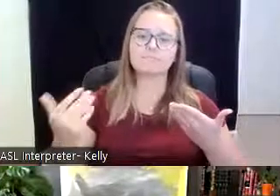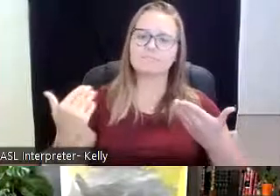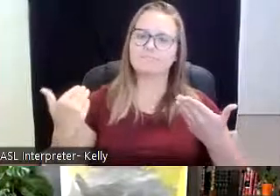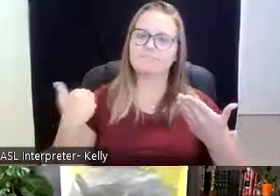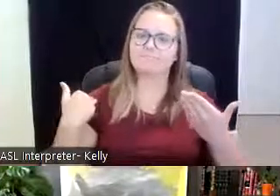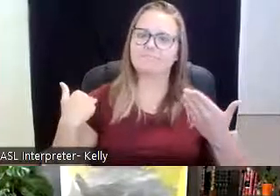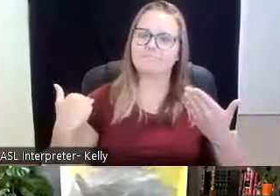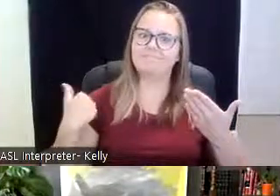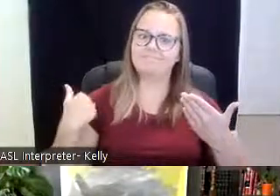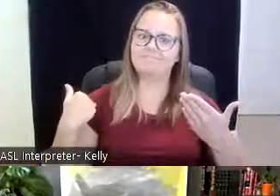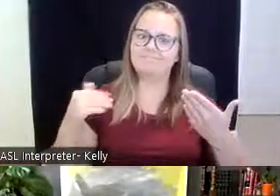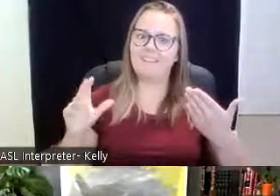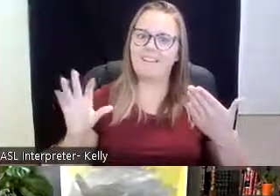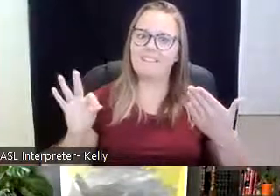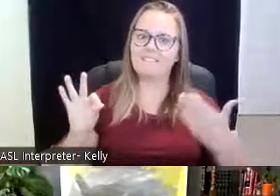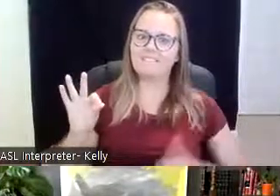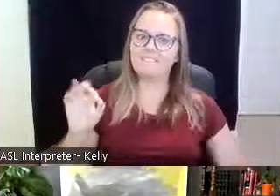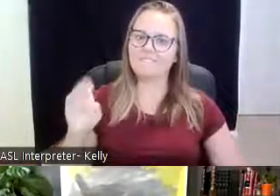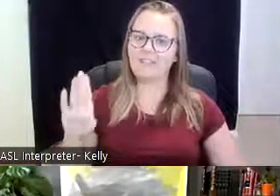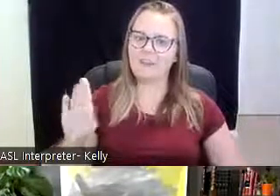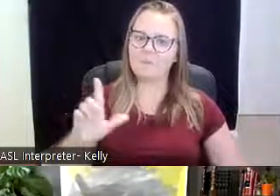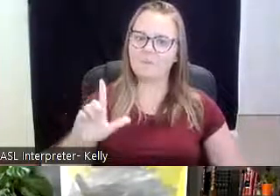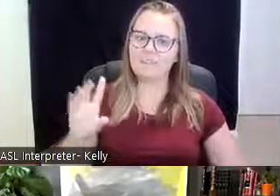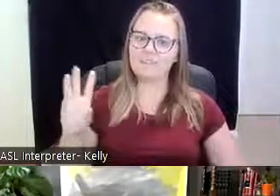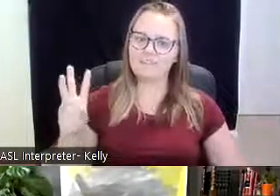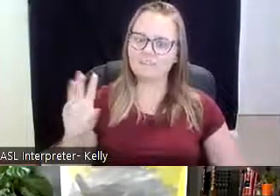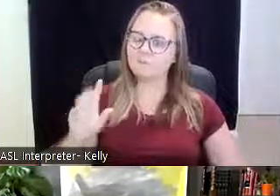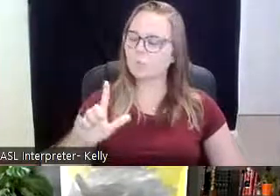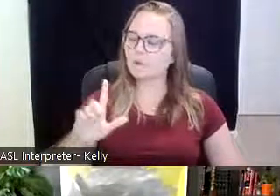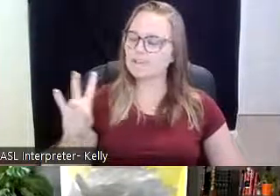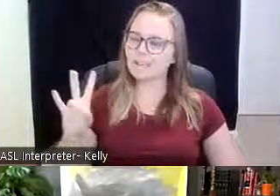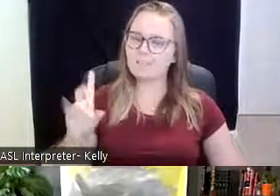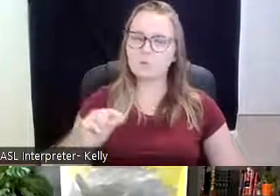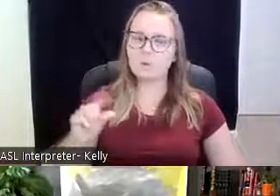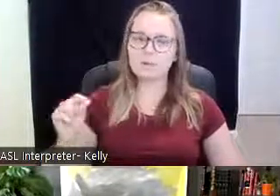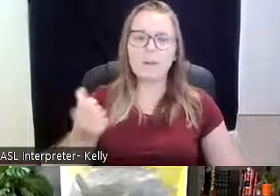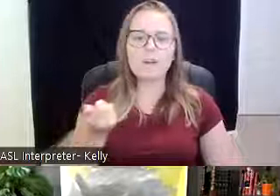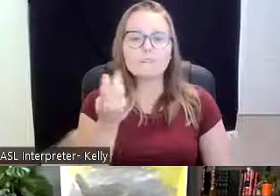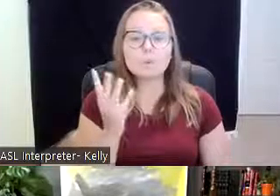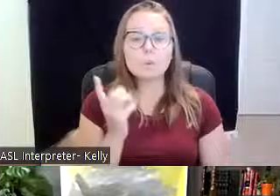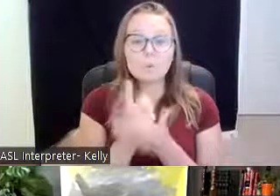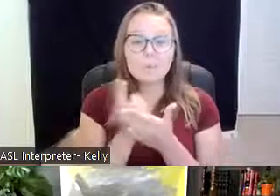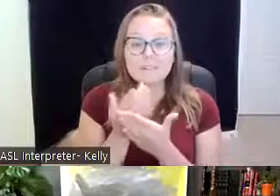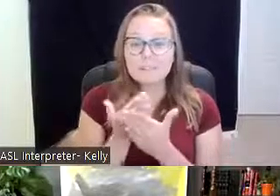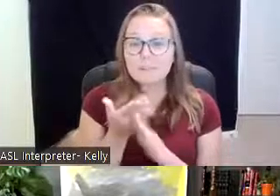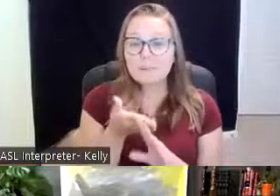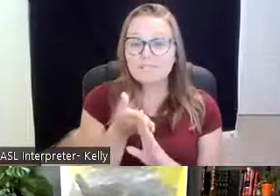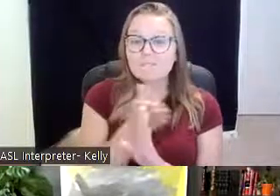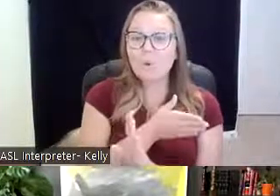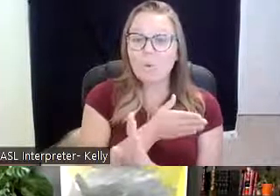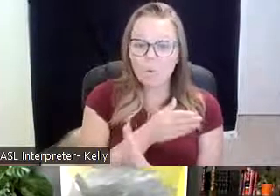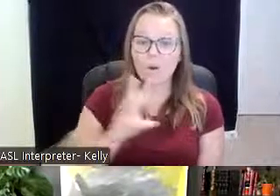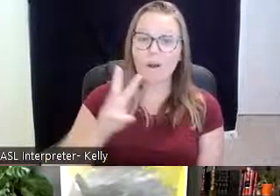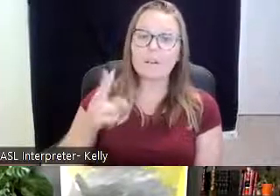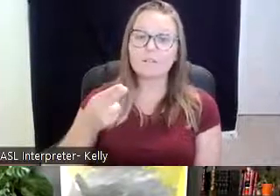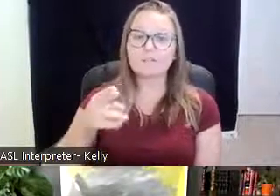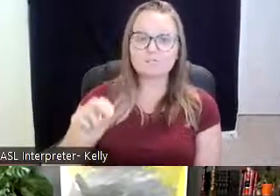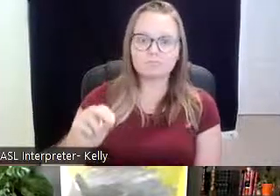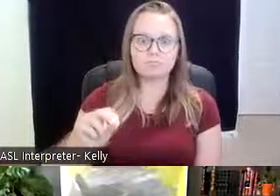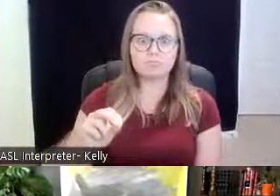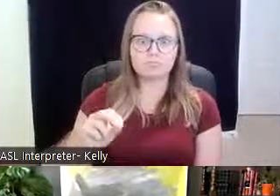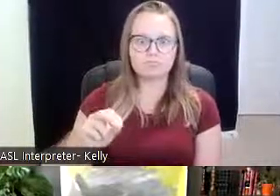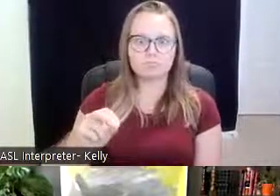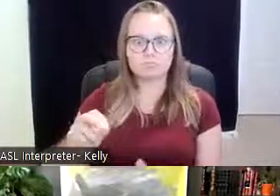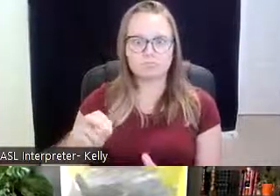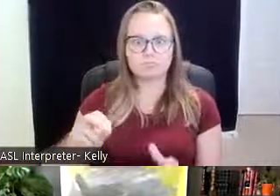February 27th, 2020. So just a couple of weeks before the World Health Organization declared a worldwide pandemic.